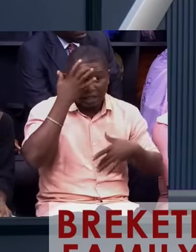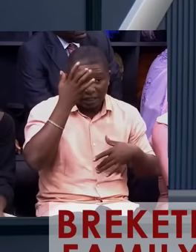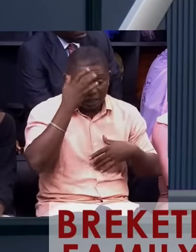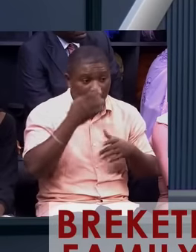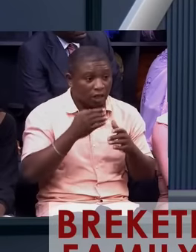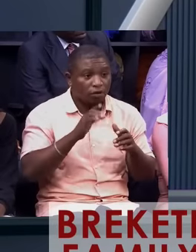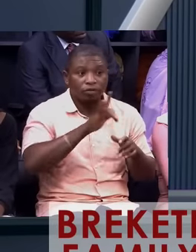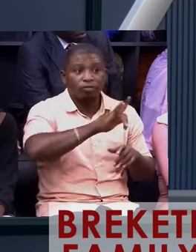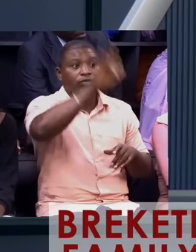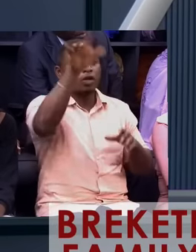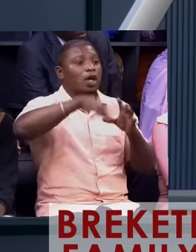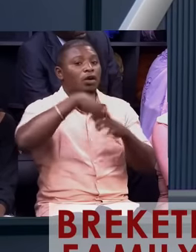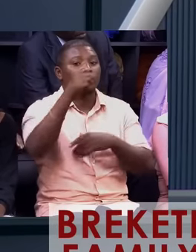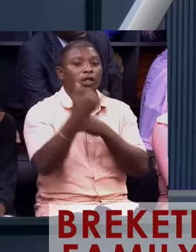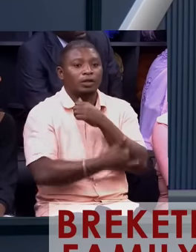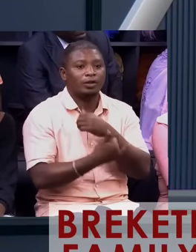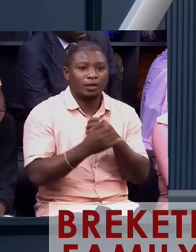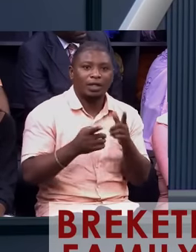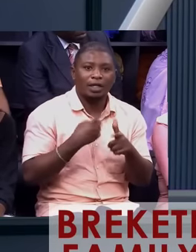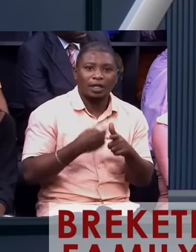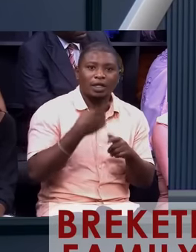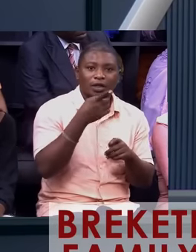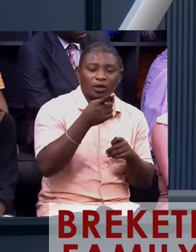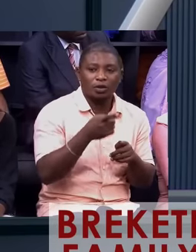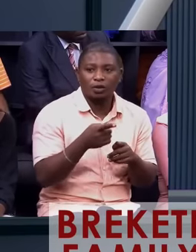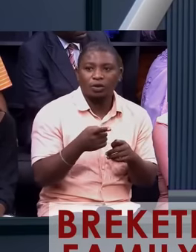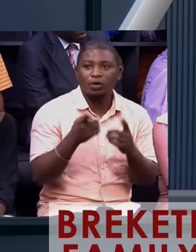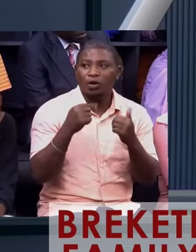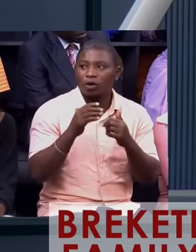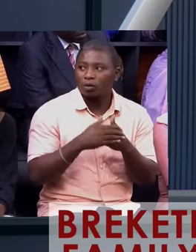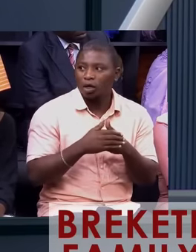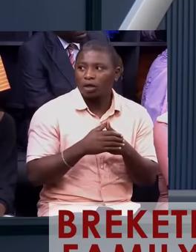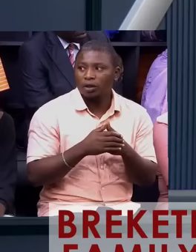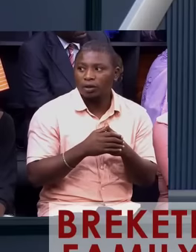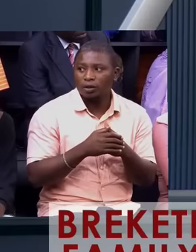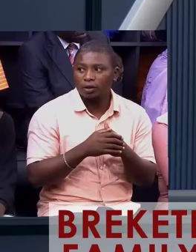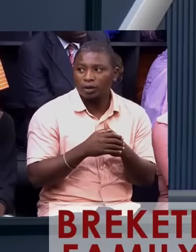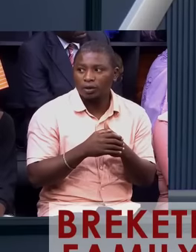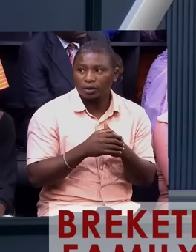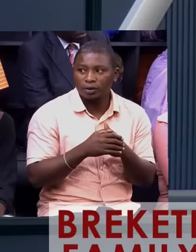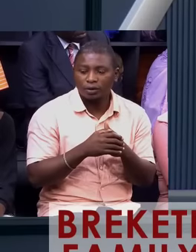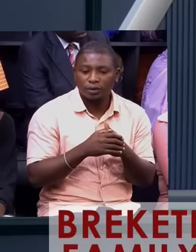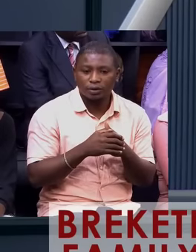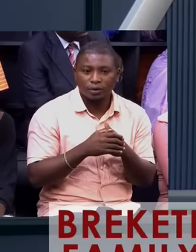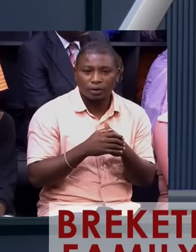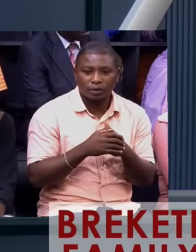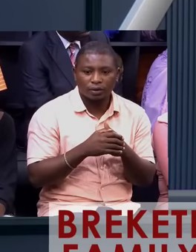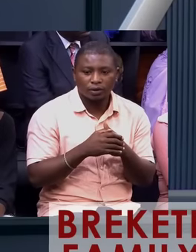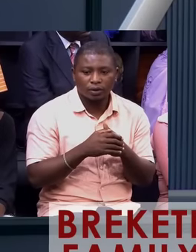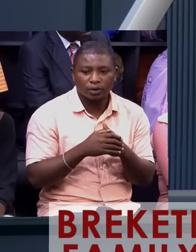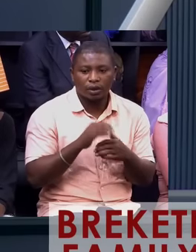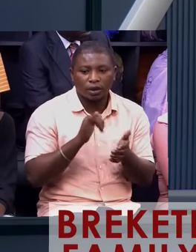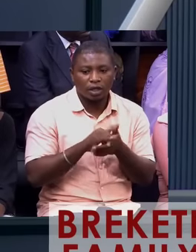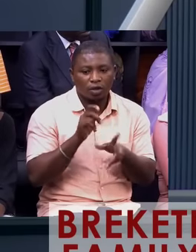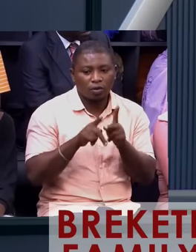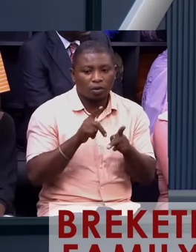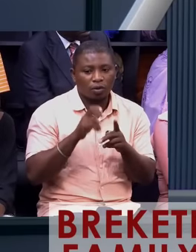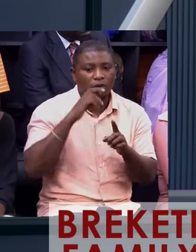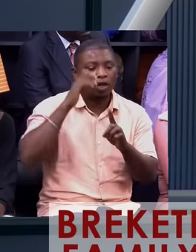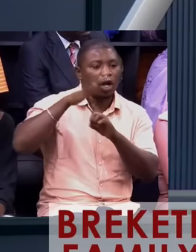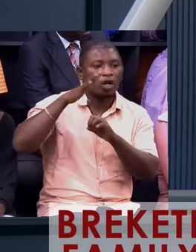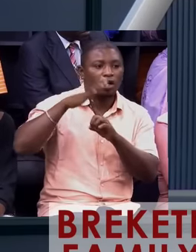France you from America come back the medicine do for Nigeria people on top refuse